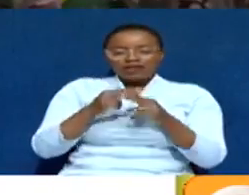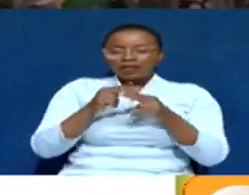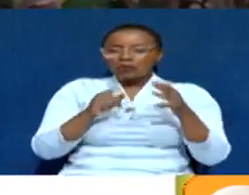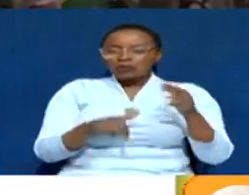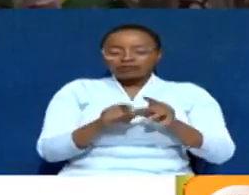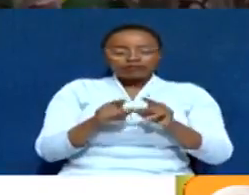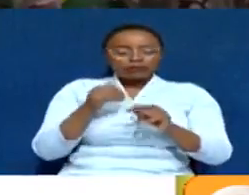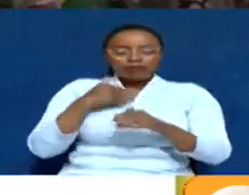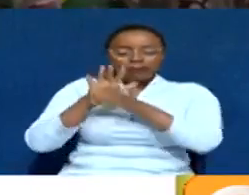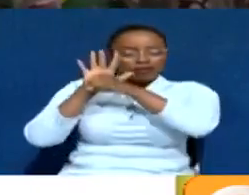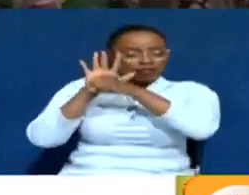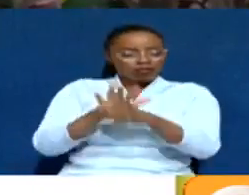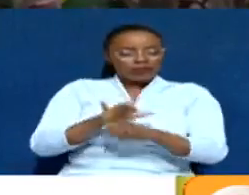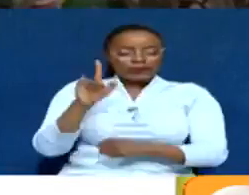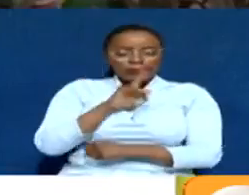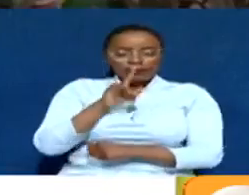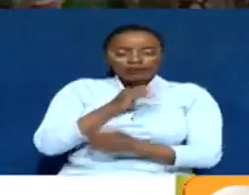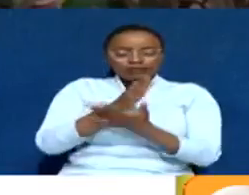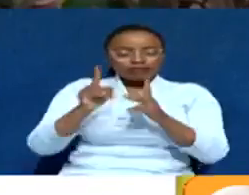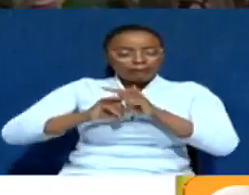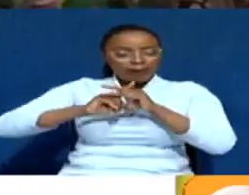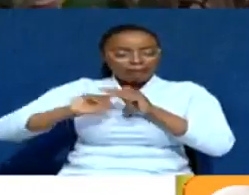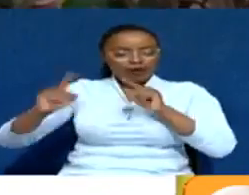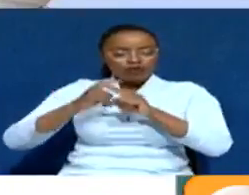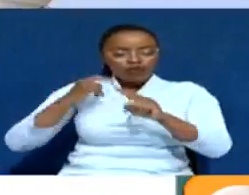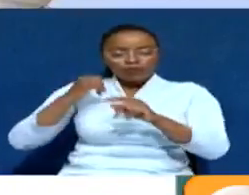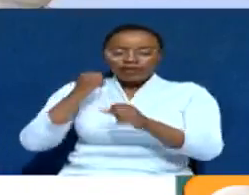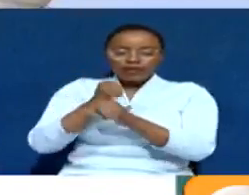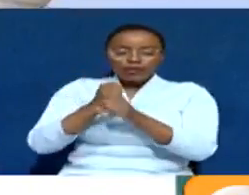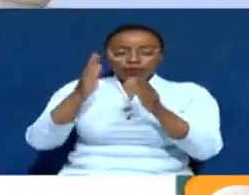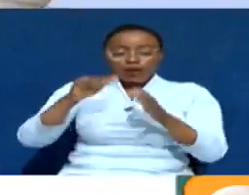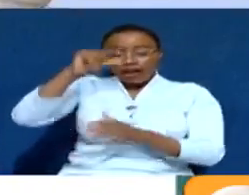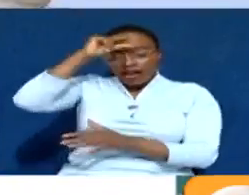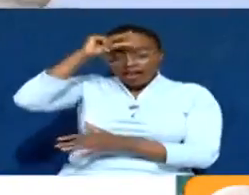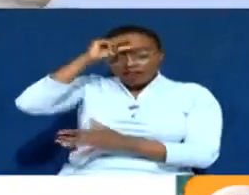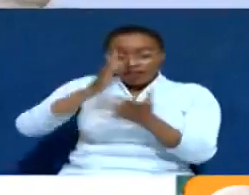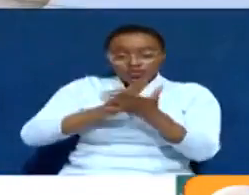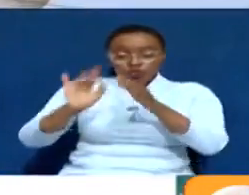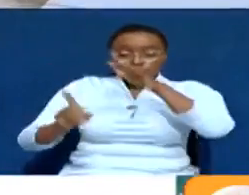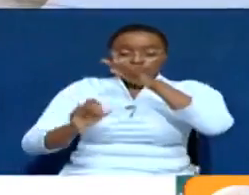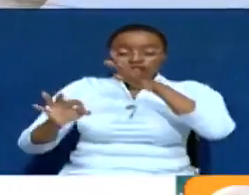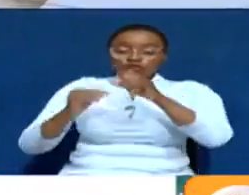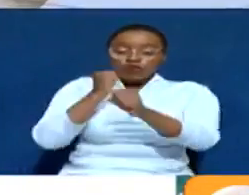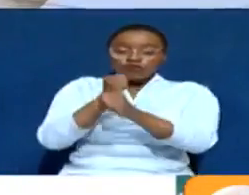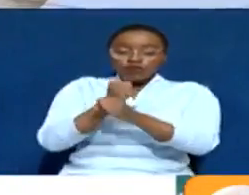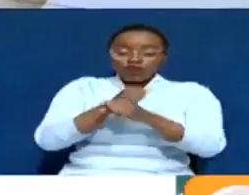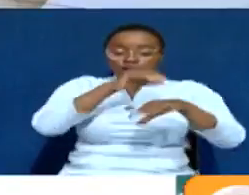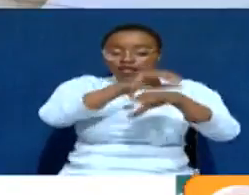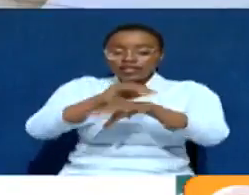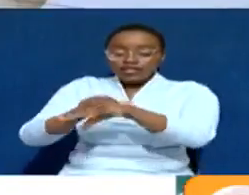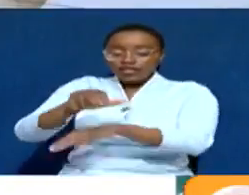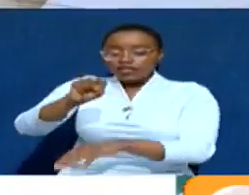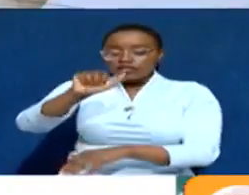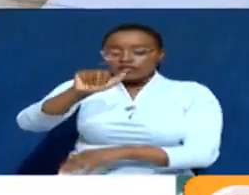call mistreatment. So most of them end up running away from their employers. Government through the Ministry of Labor says it will reach out to